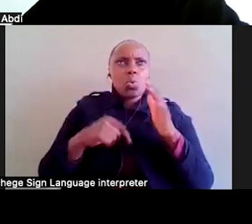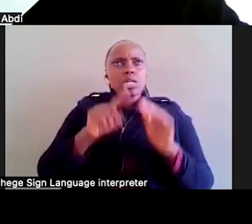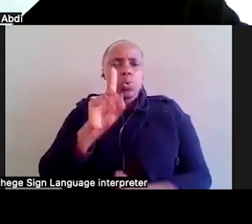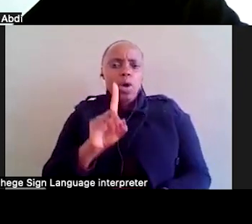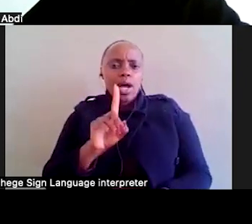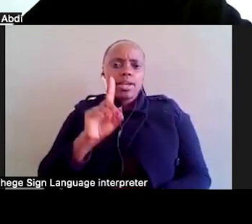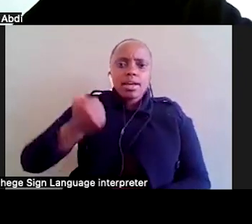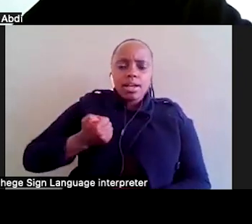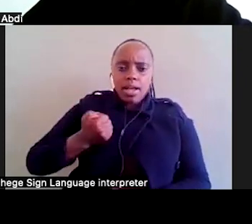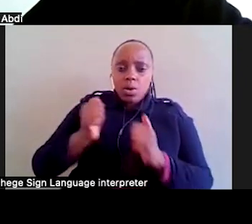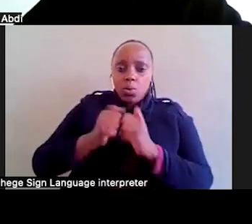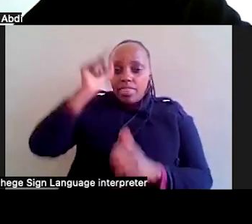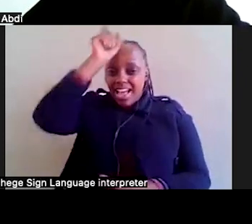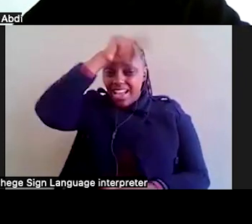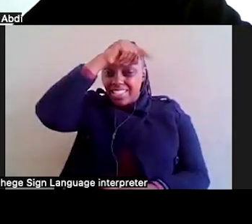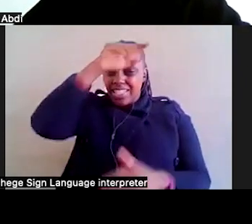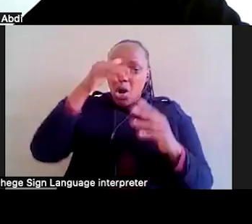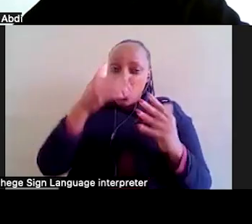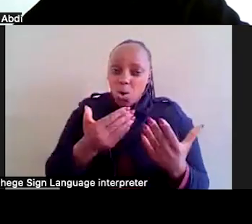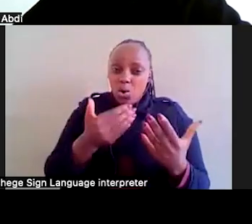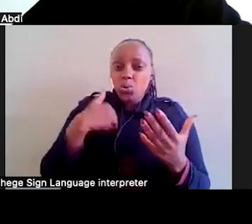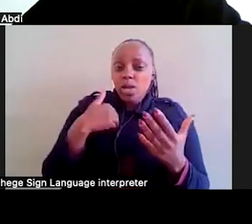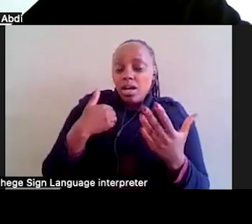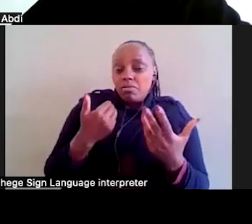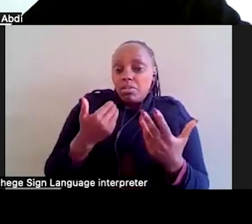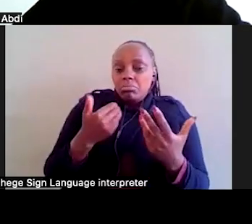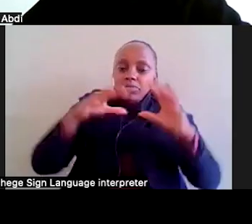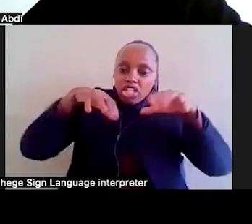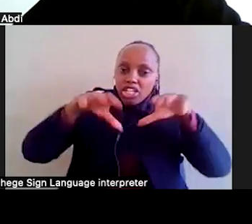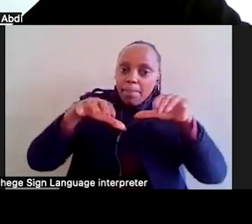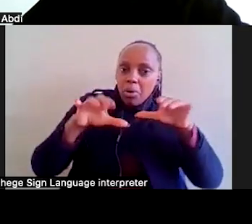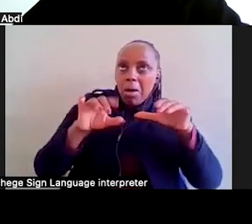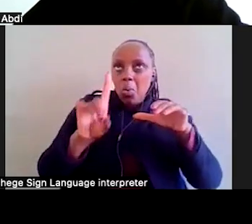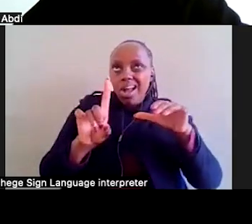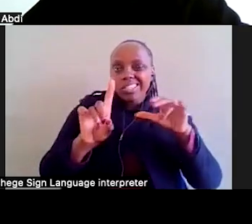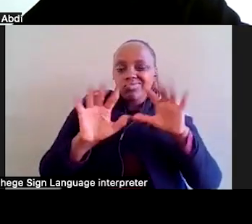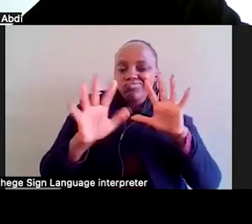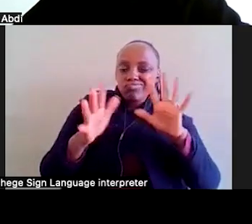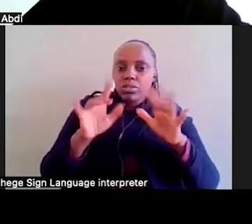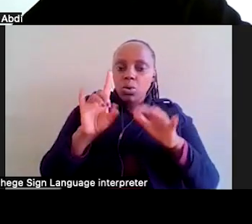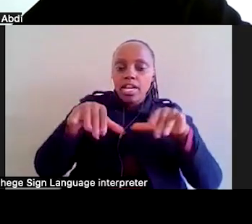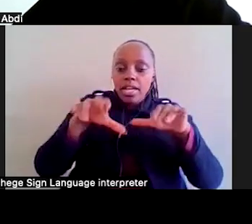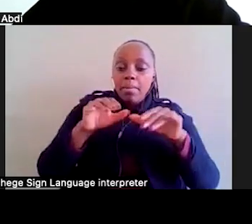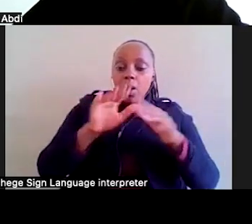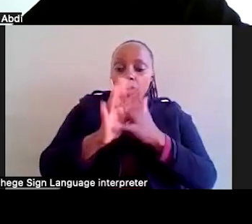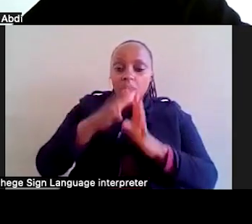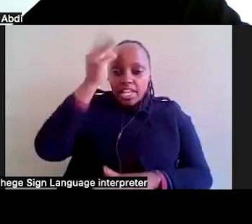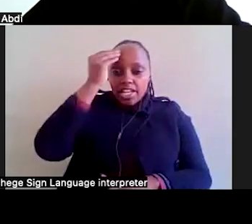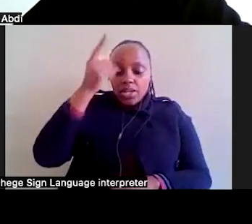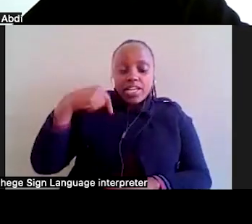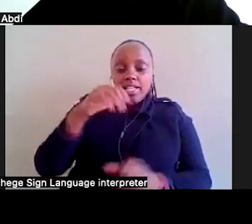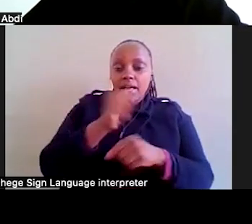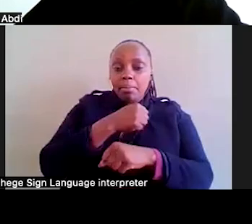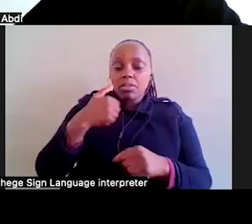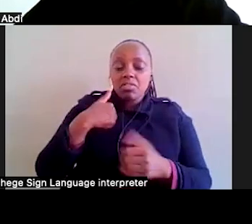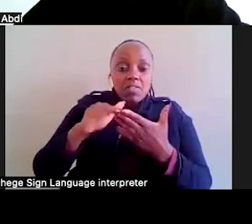girl with a degree or a diploma. So without education, we cannot have anything